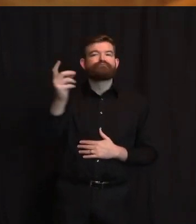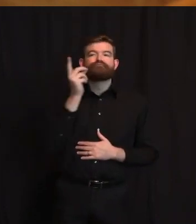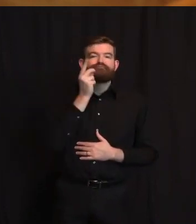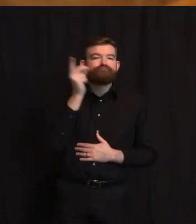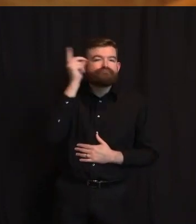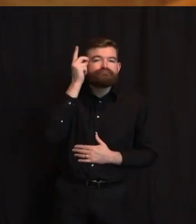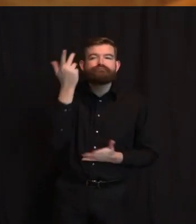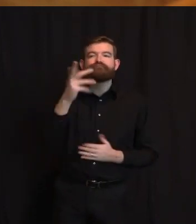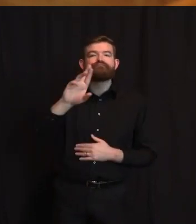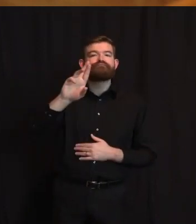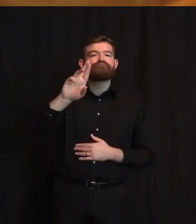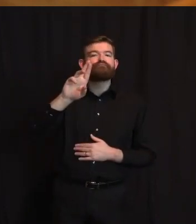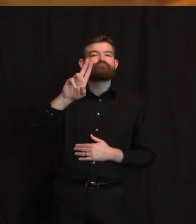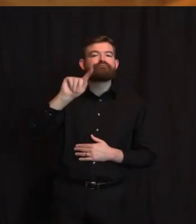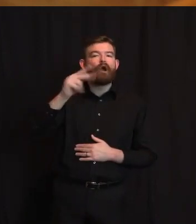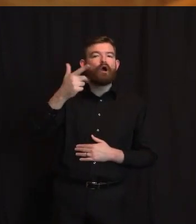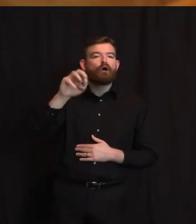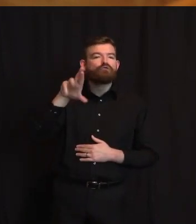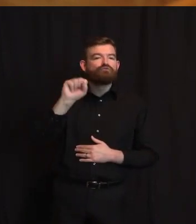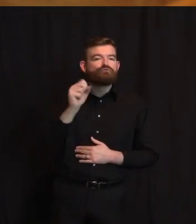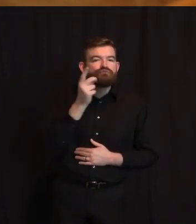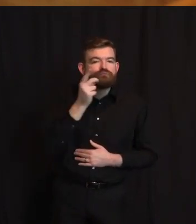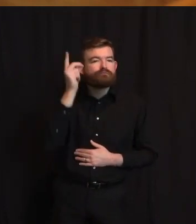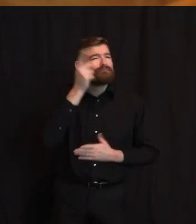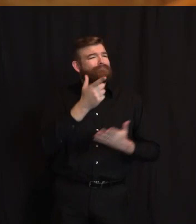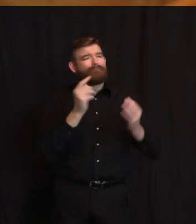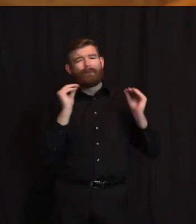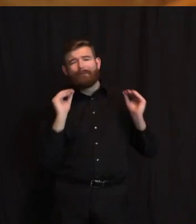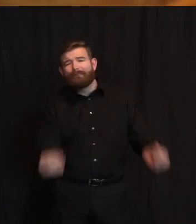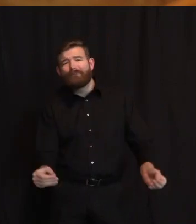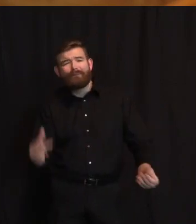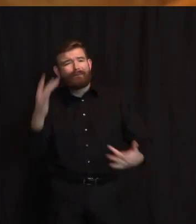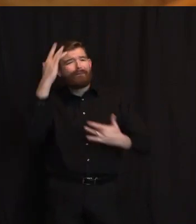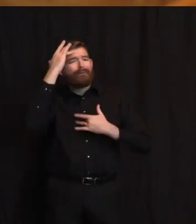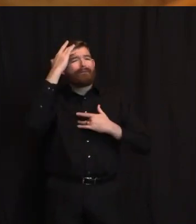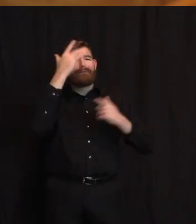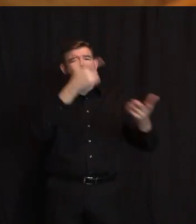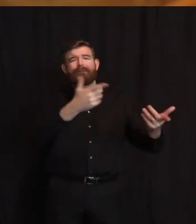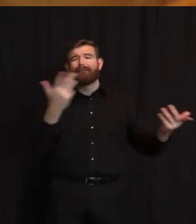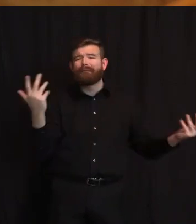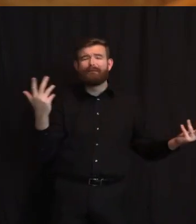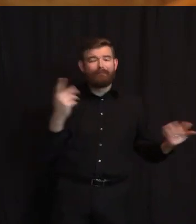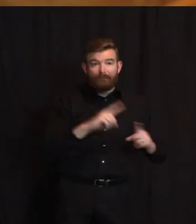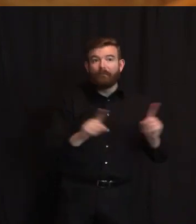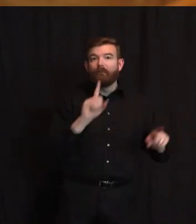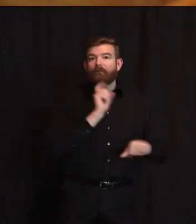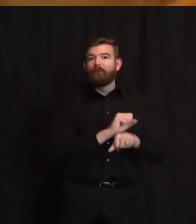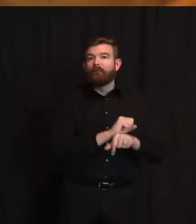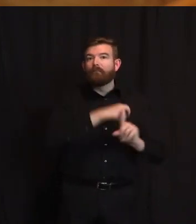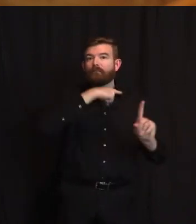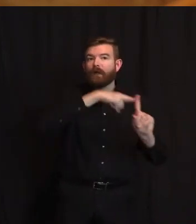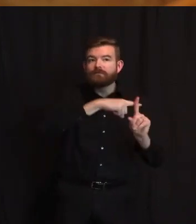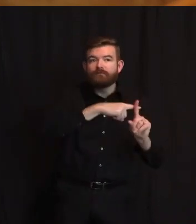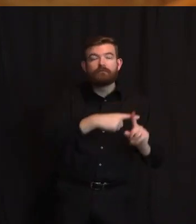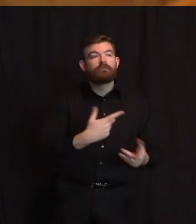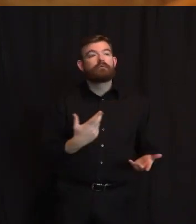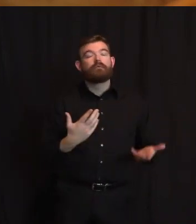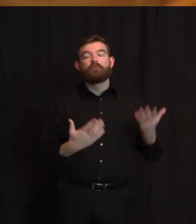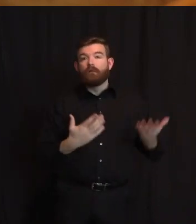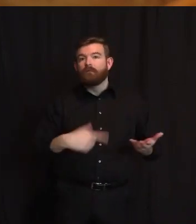accommodate asymptomatic individuals who may not have a place to go, perhaps the homeless or other